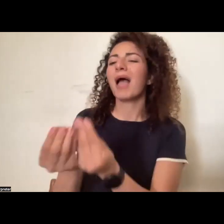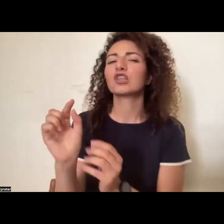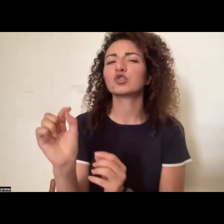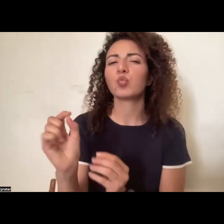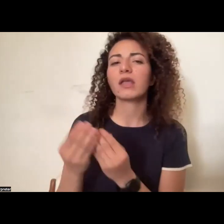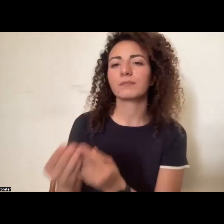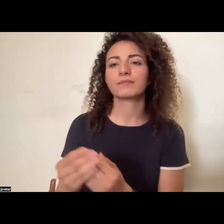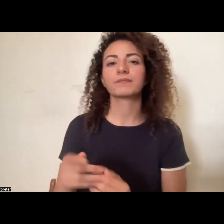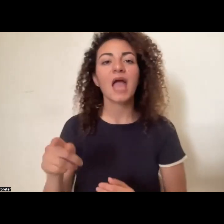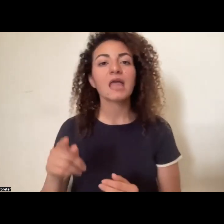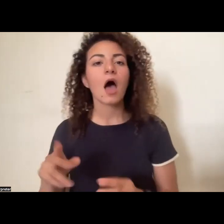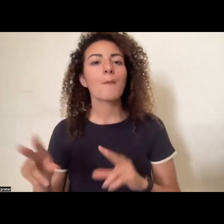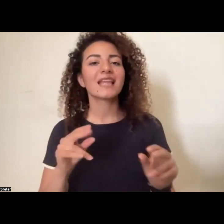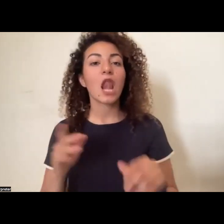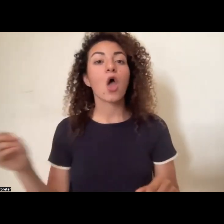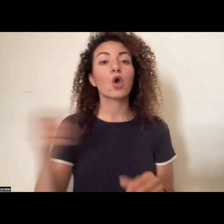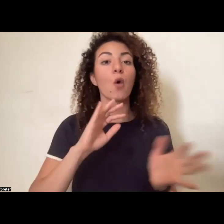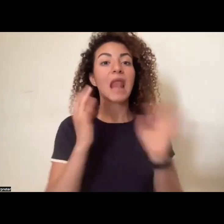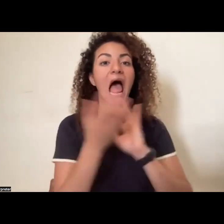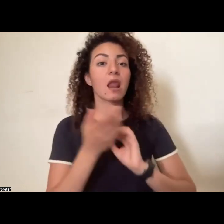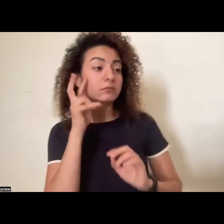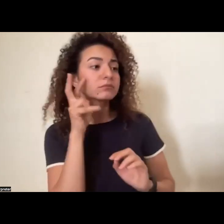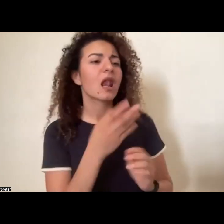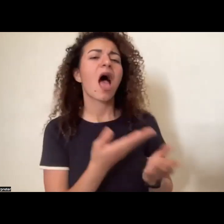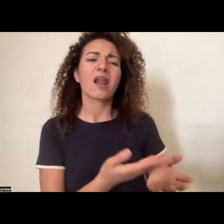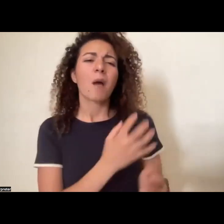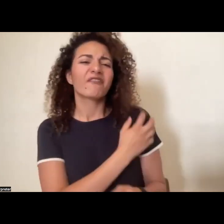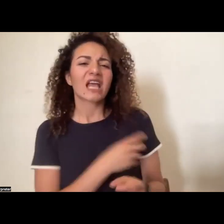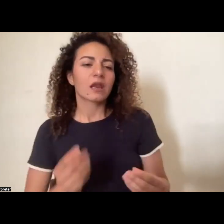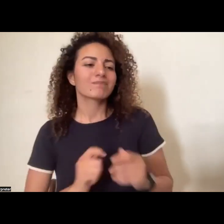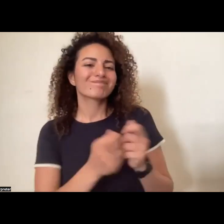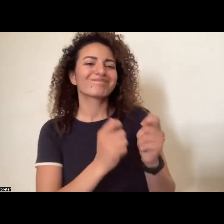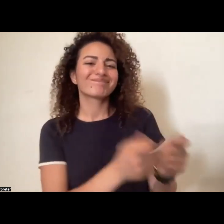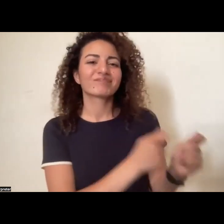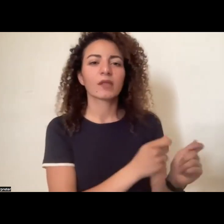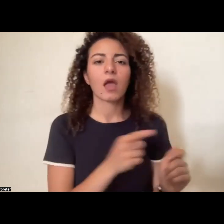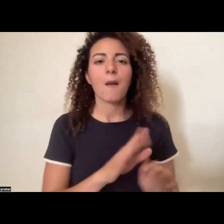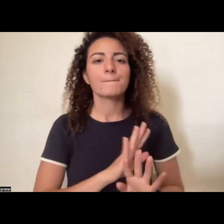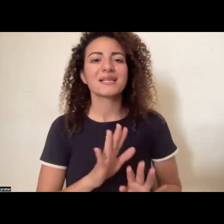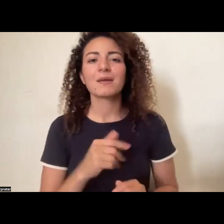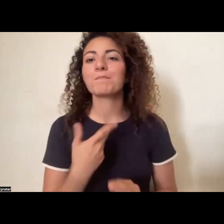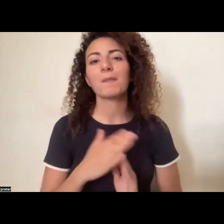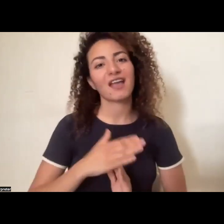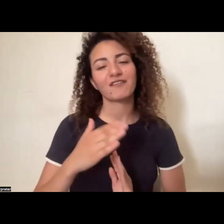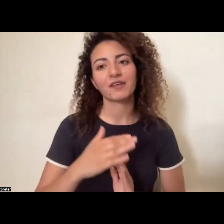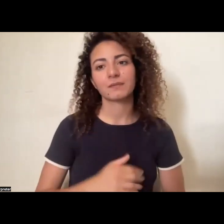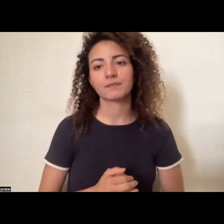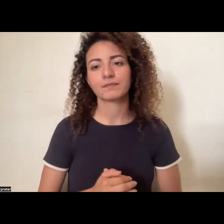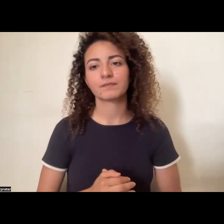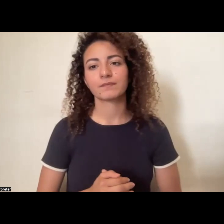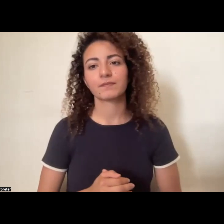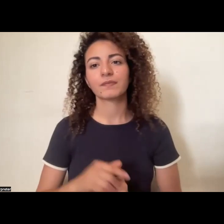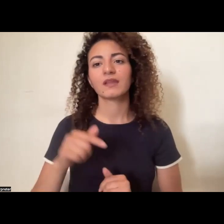transient, and poverty targeting programs are not integrated. They're very disintegrated. I mean, ESSN 1, now ESSN 2,